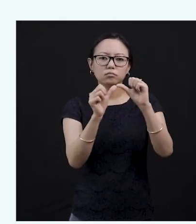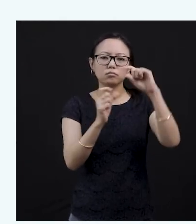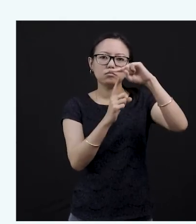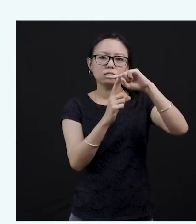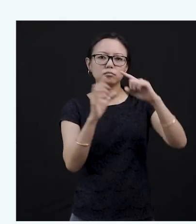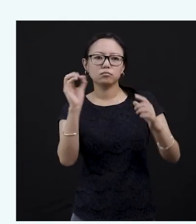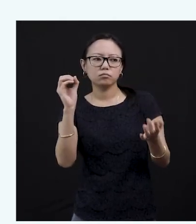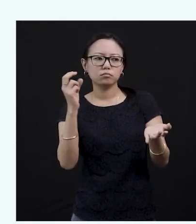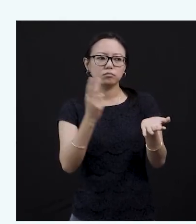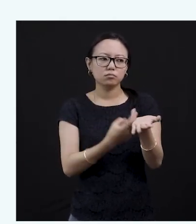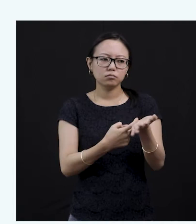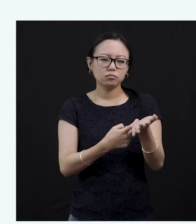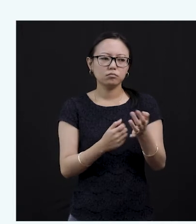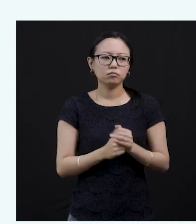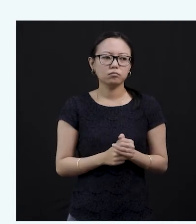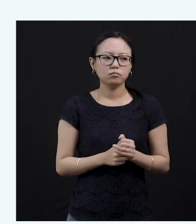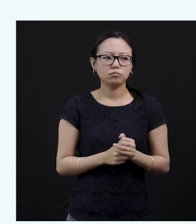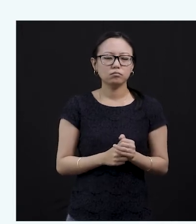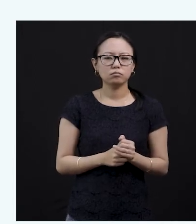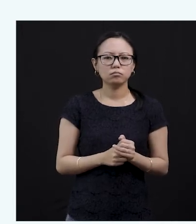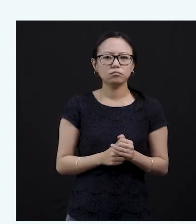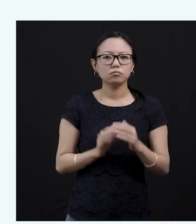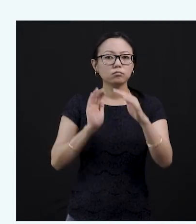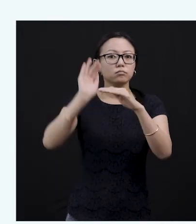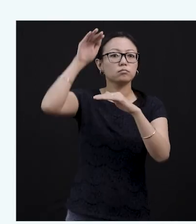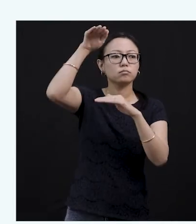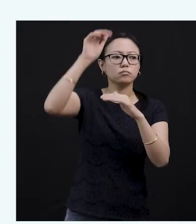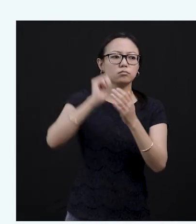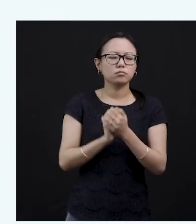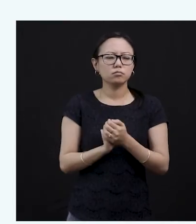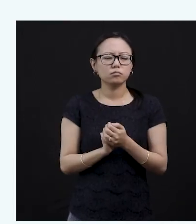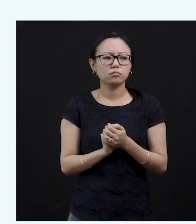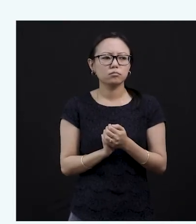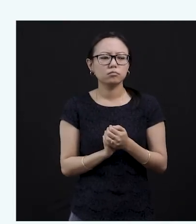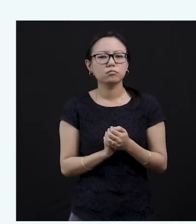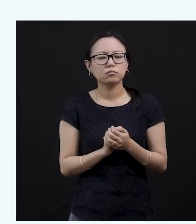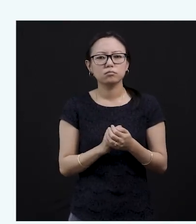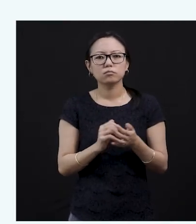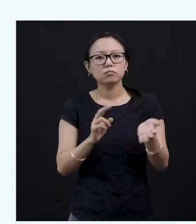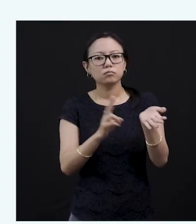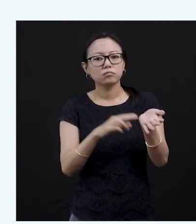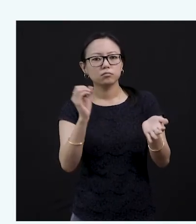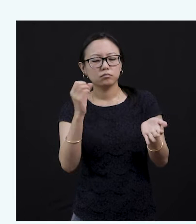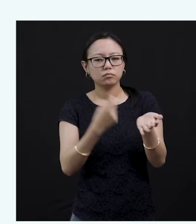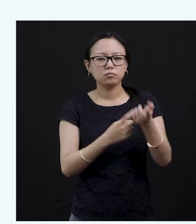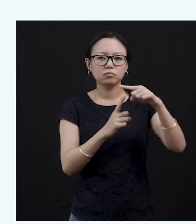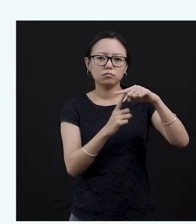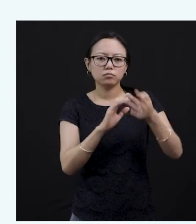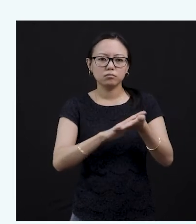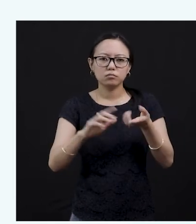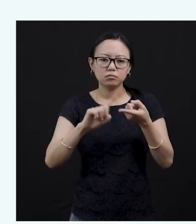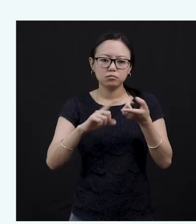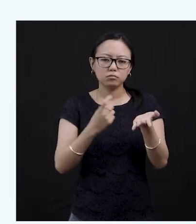northern hemisphere, one at the bottom, southern hemisphere. Okay, there are 2